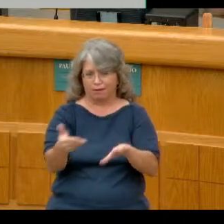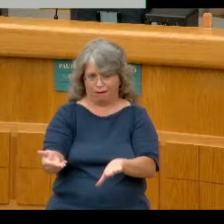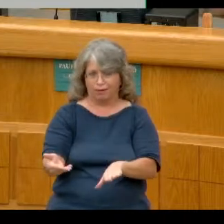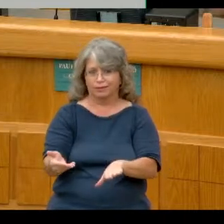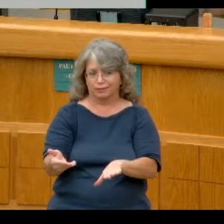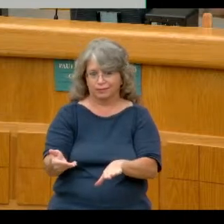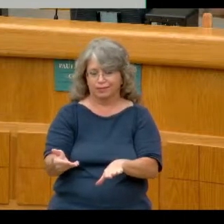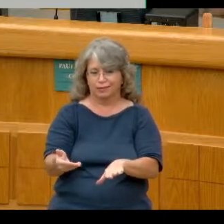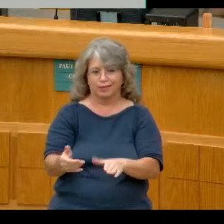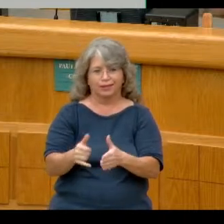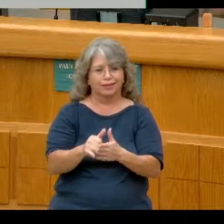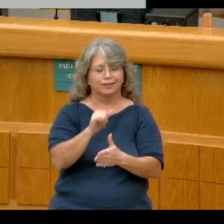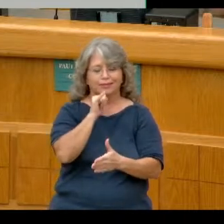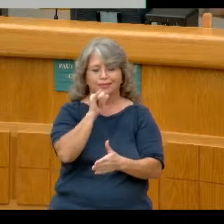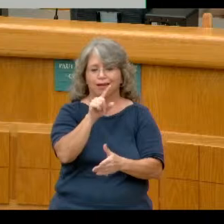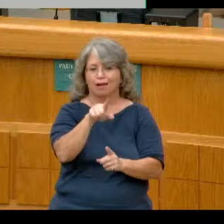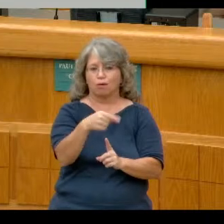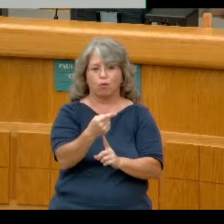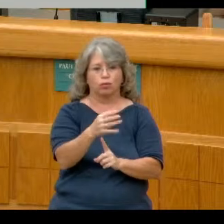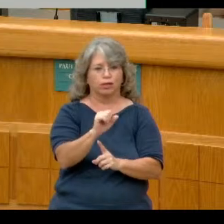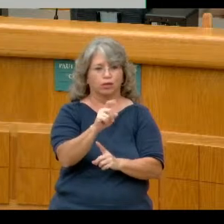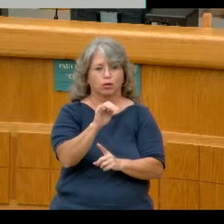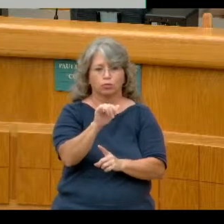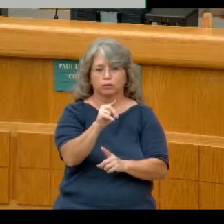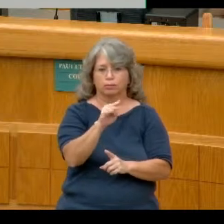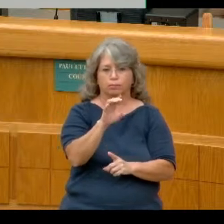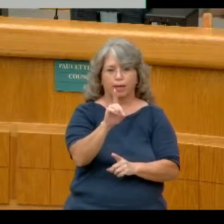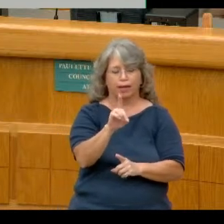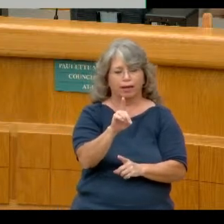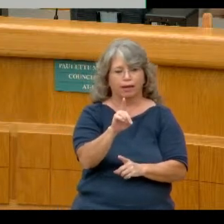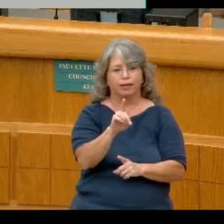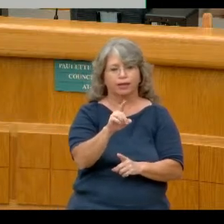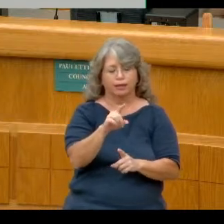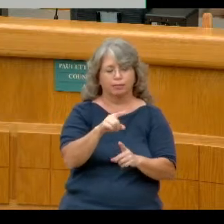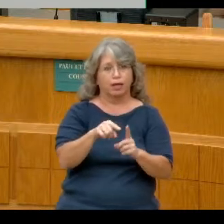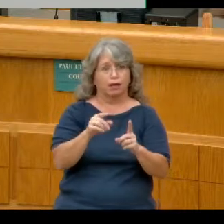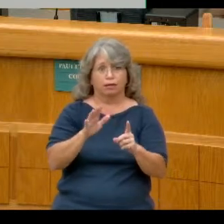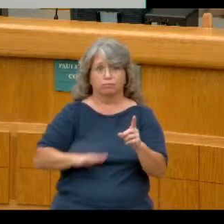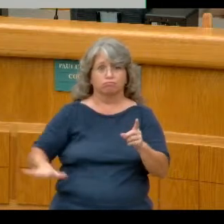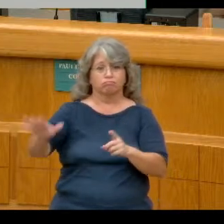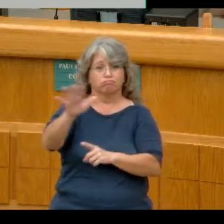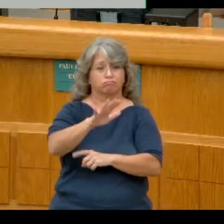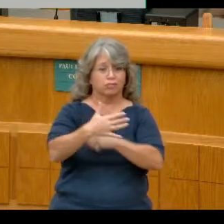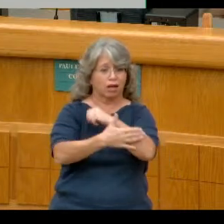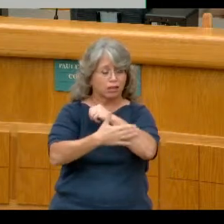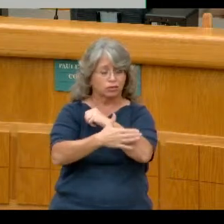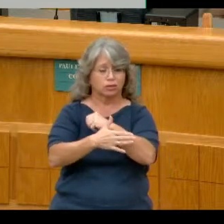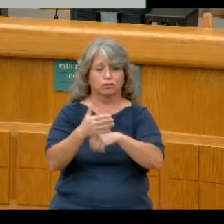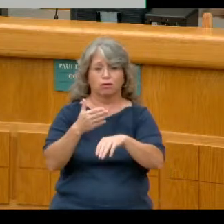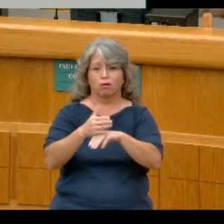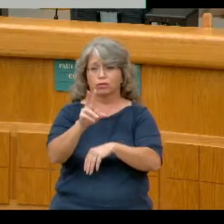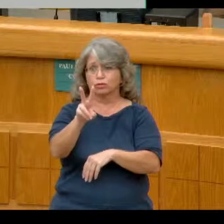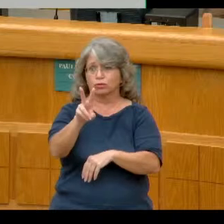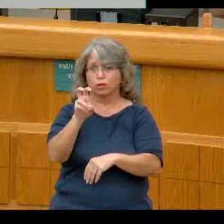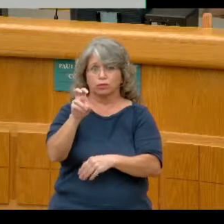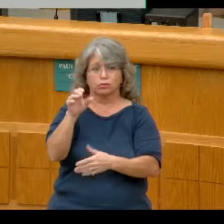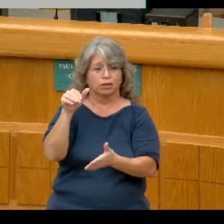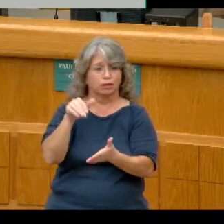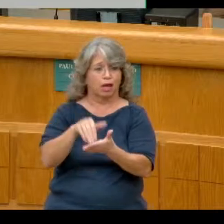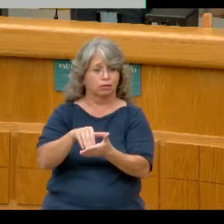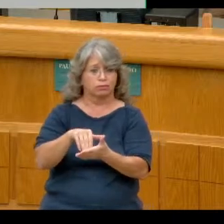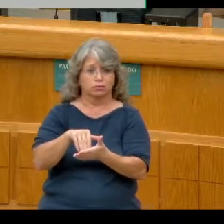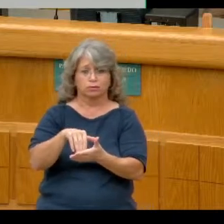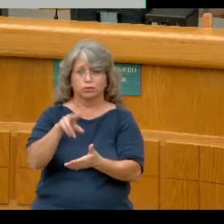only in the coastal bend, but across the country where it's well over a couple 100,000 at this point. Fatalities. In terms